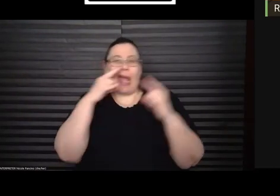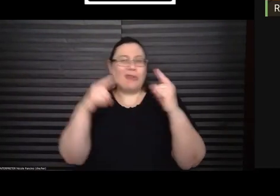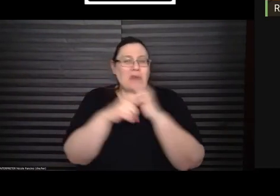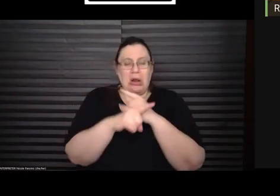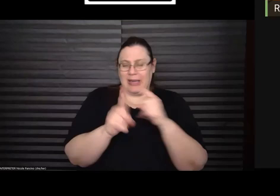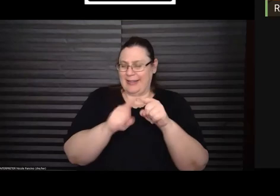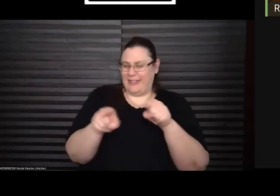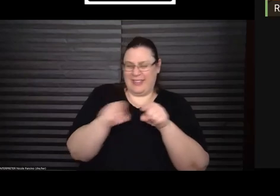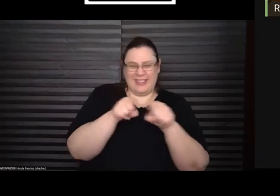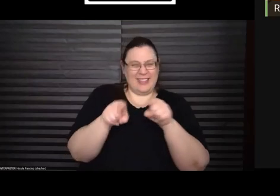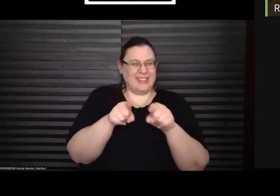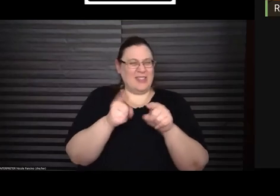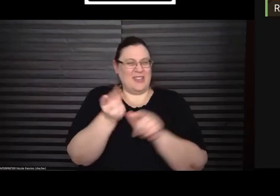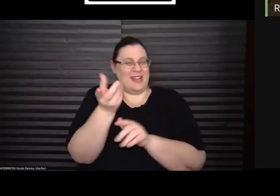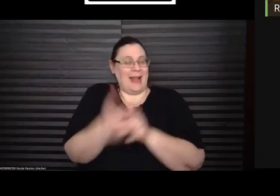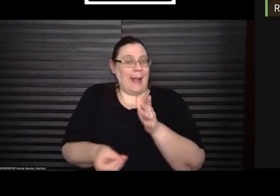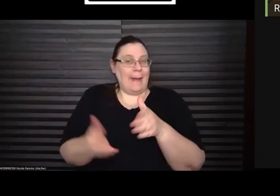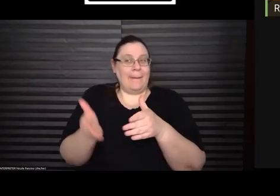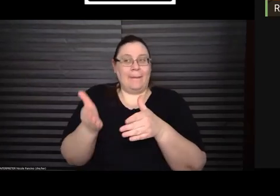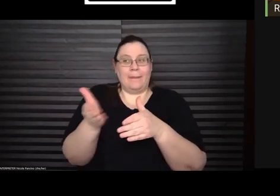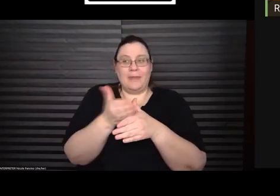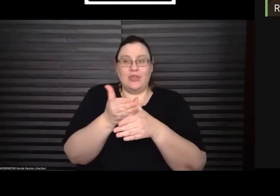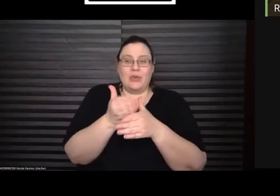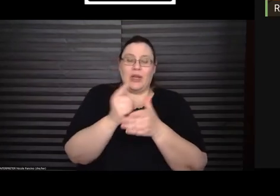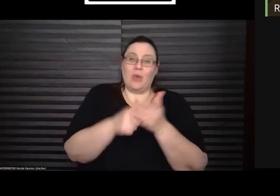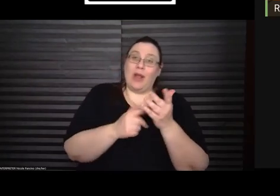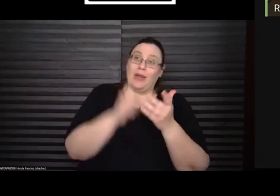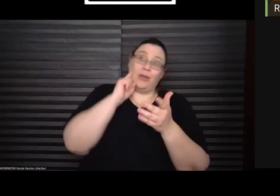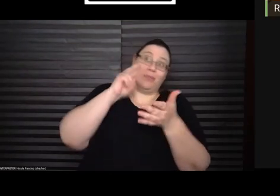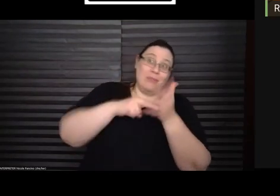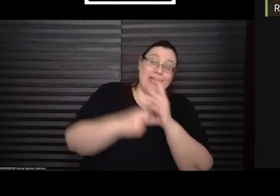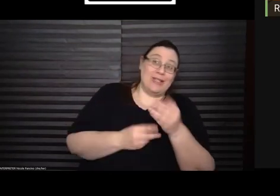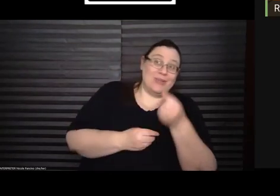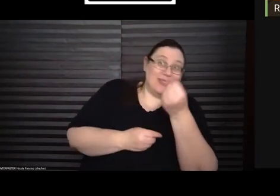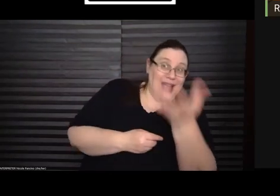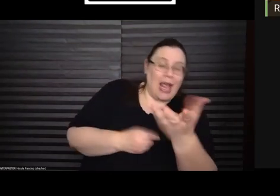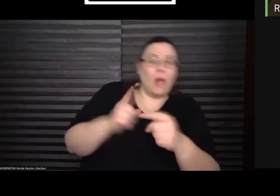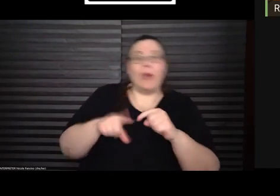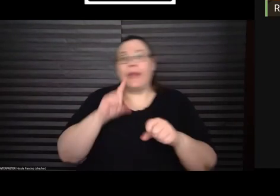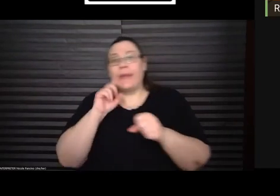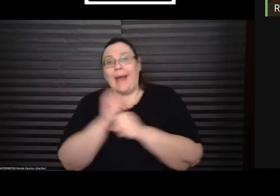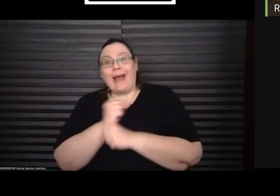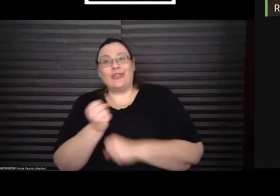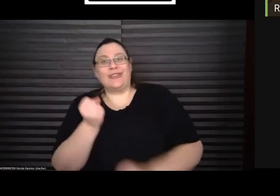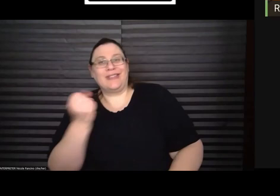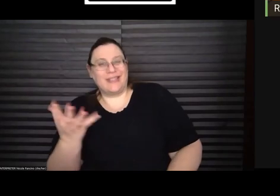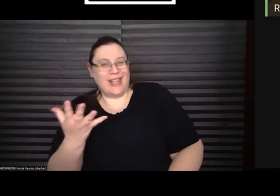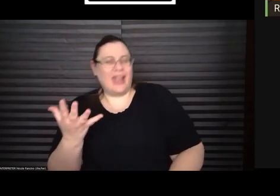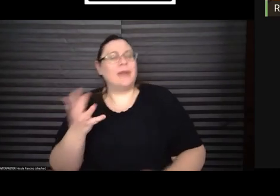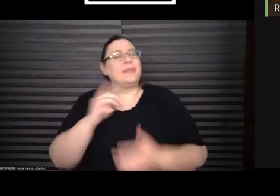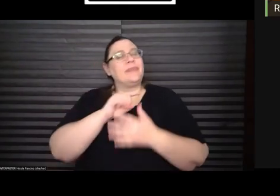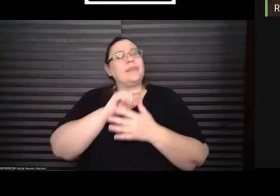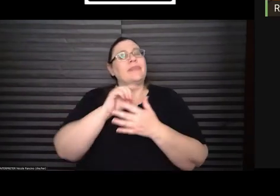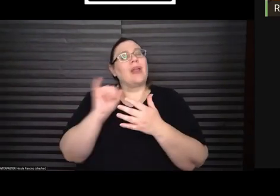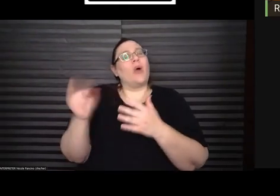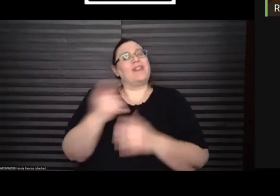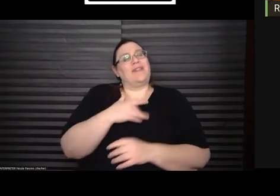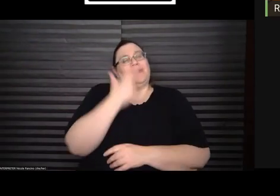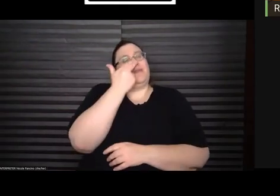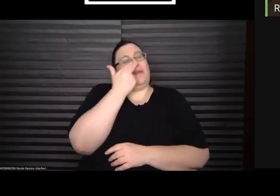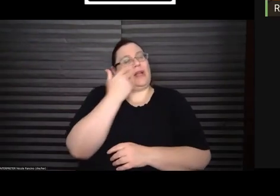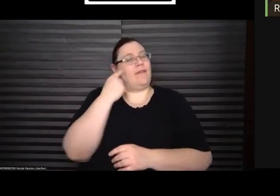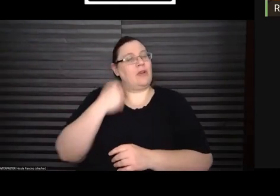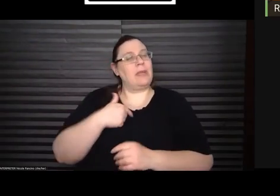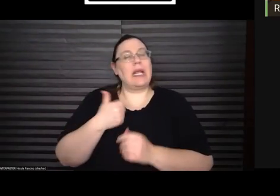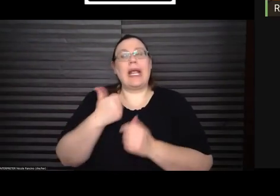gap or sort of a gap between what one wants to say and ends up saying, or whatever it is. So all of those things to me feel funny